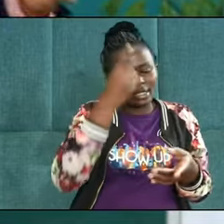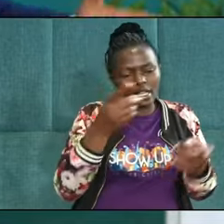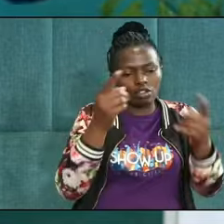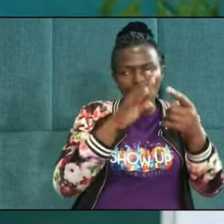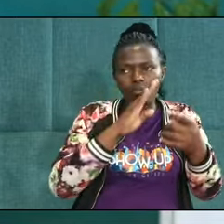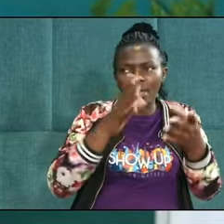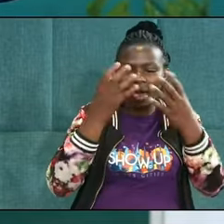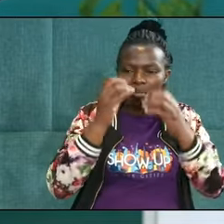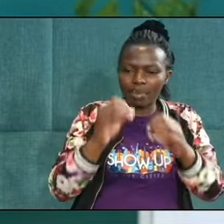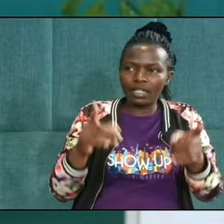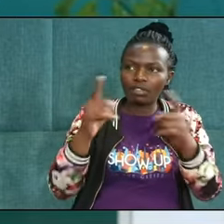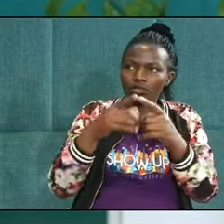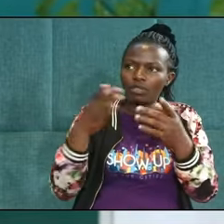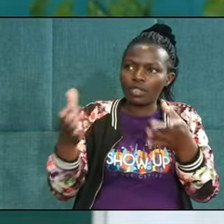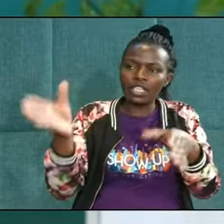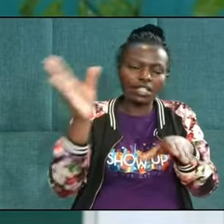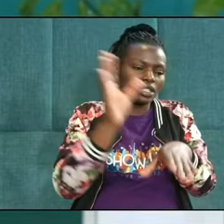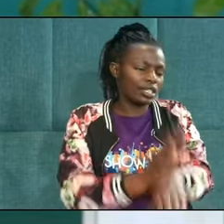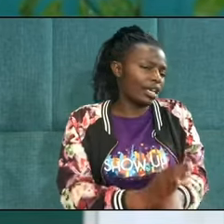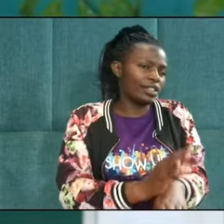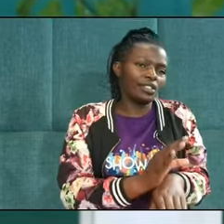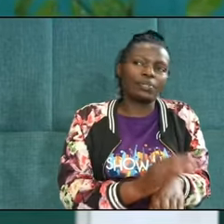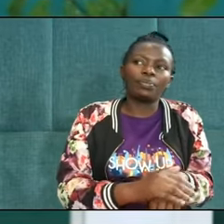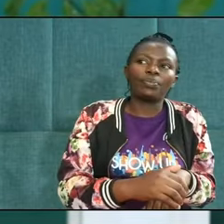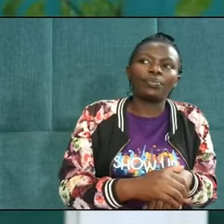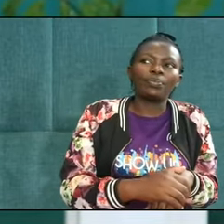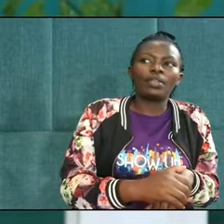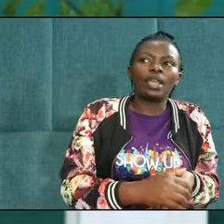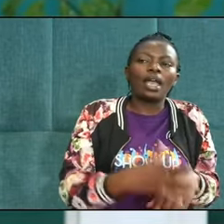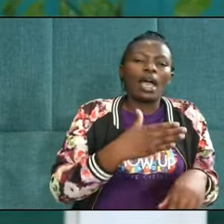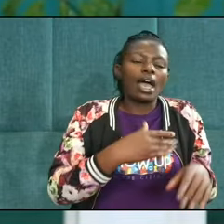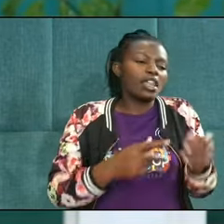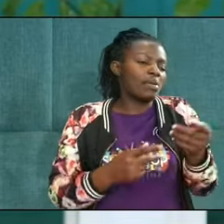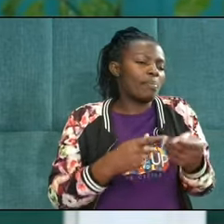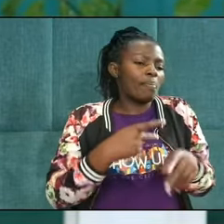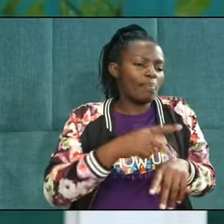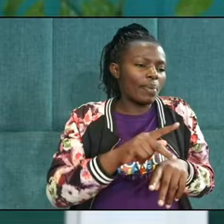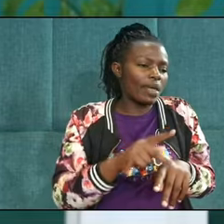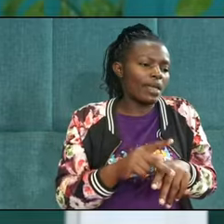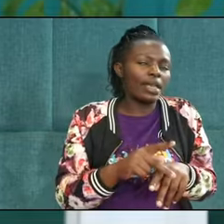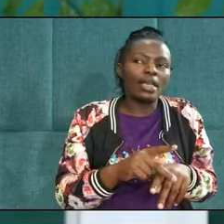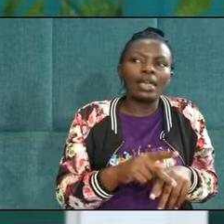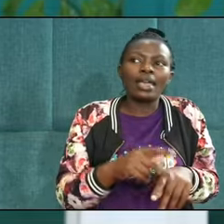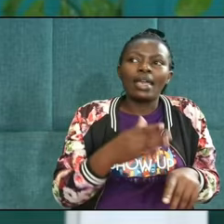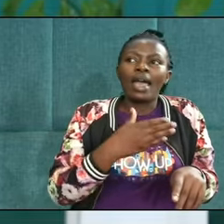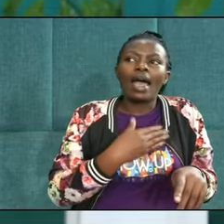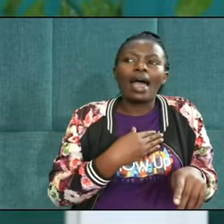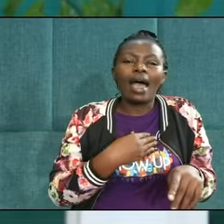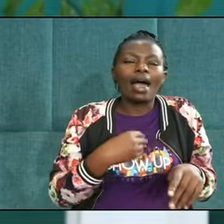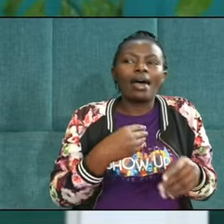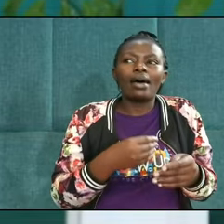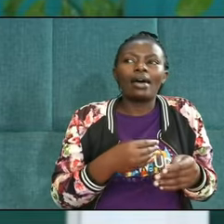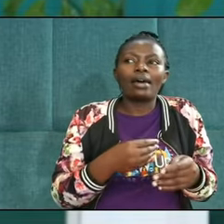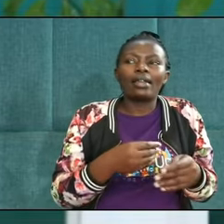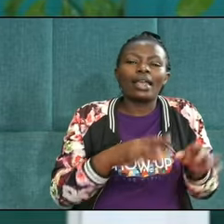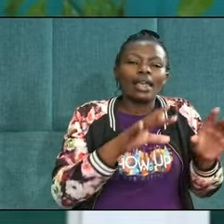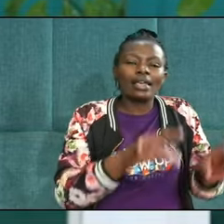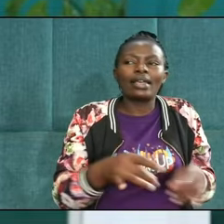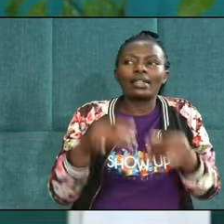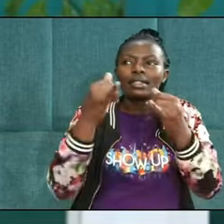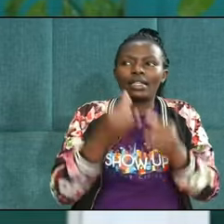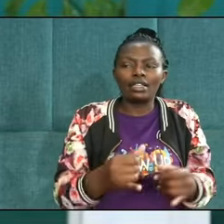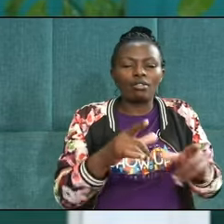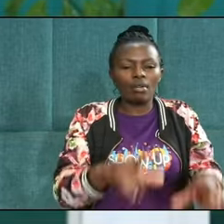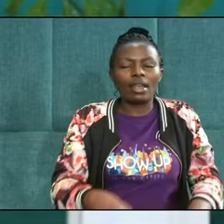is why we are being encouraged throughout this week. We are being admonished. We are being corrected, instructed. We are getting new lights or